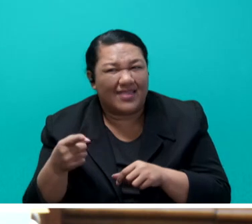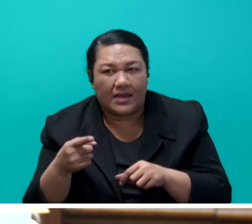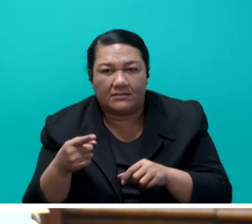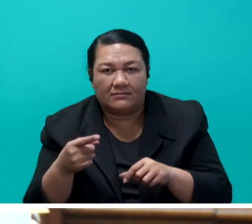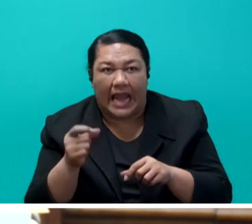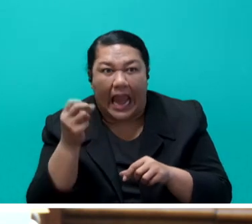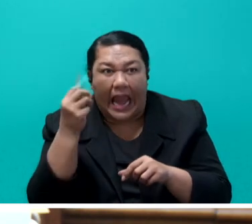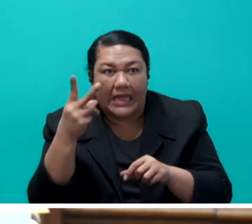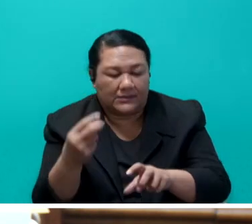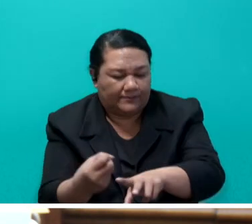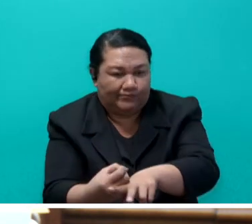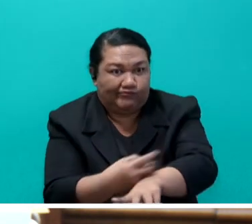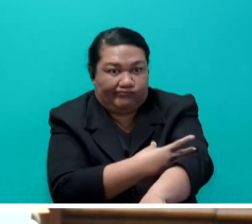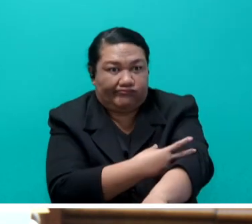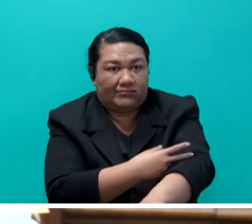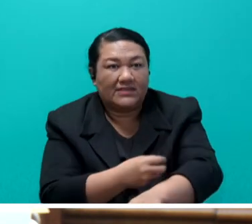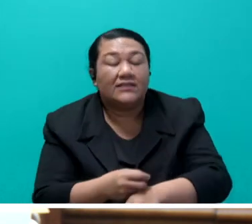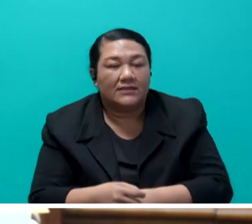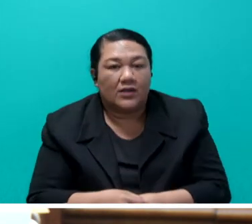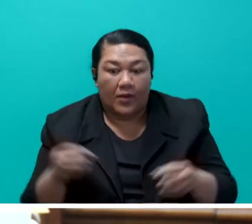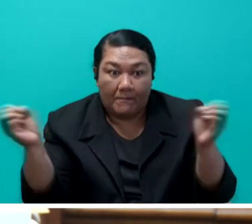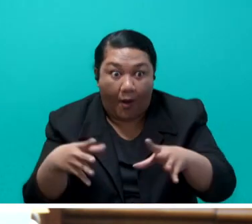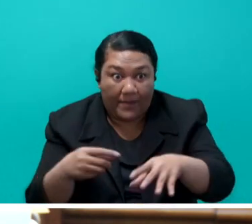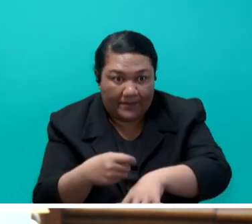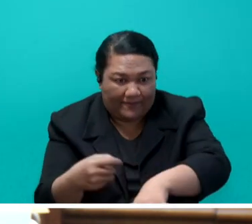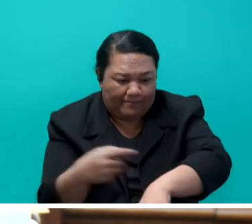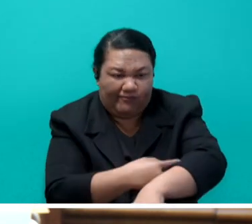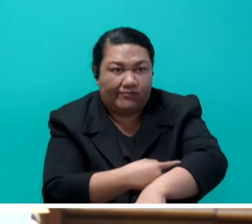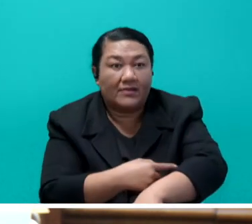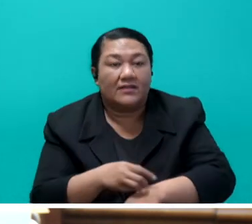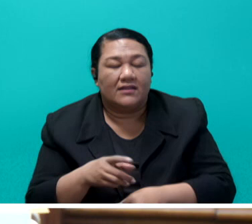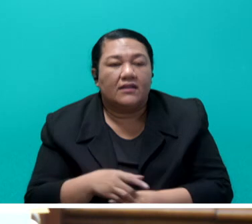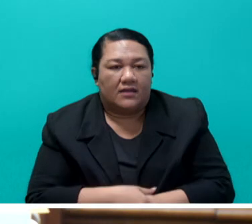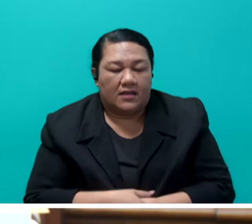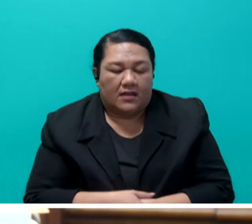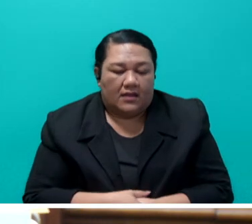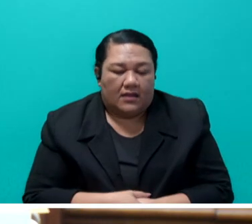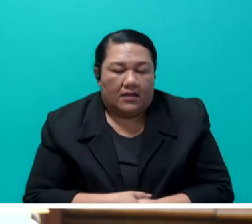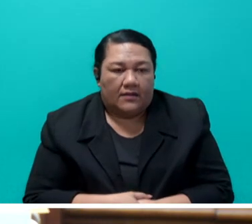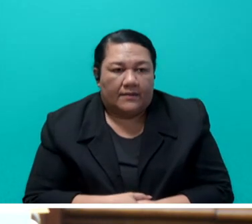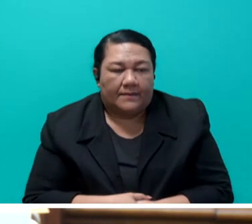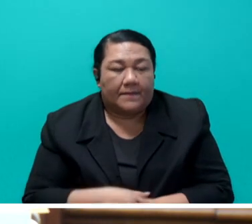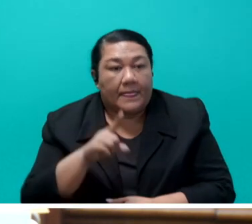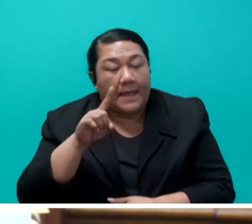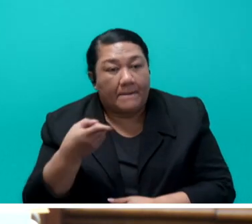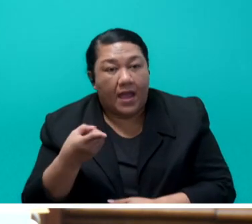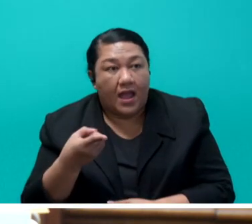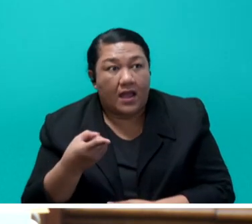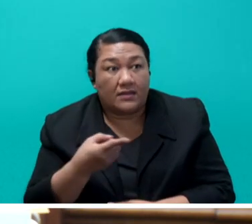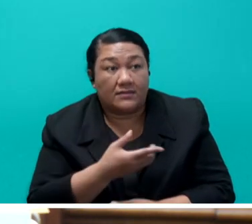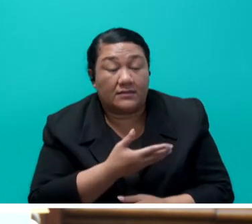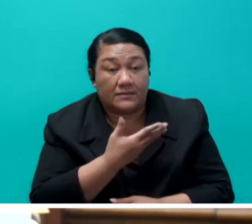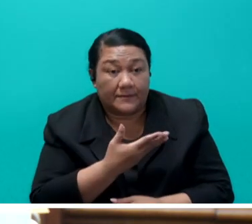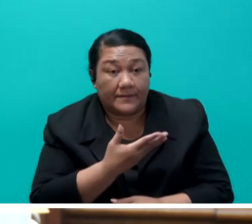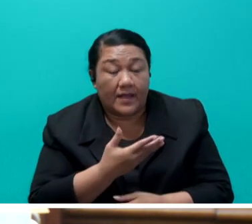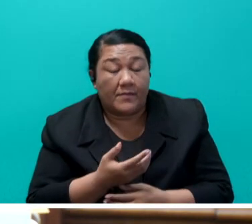This morning, Mr. Speaker, sir, I want to emphasize that nothing is more important to us, to me, than the safety,